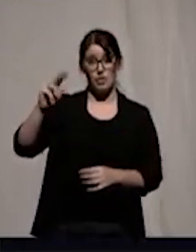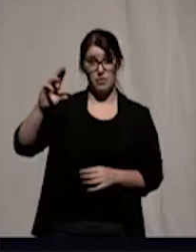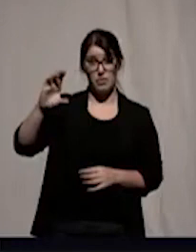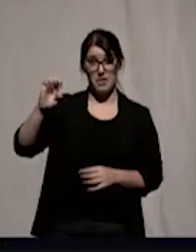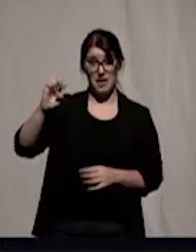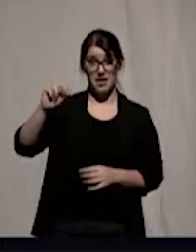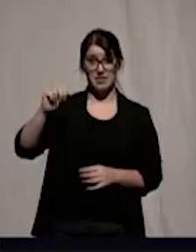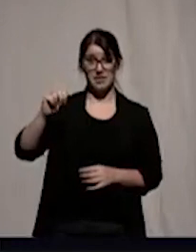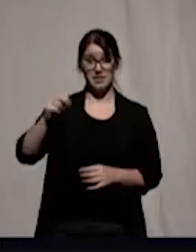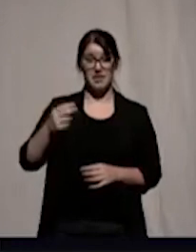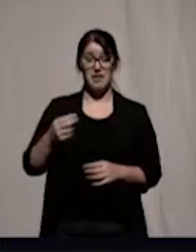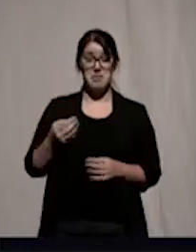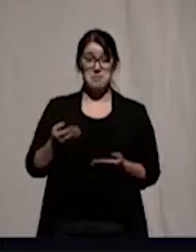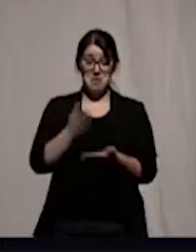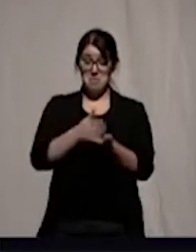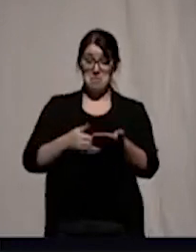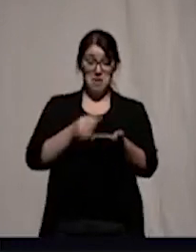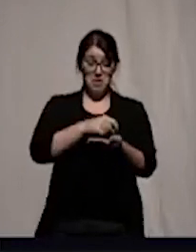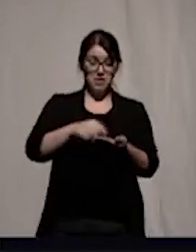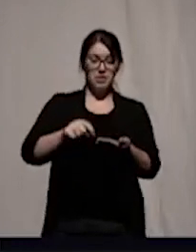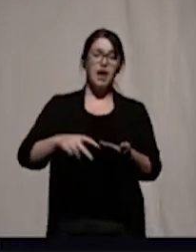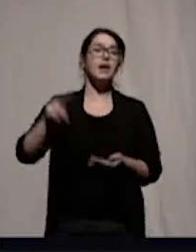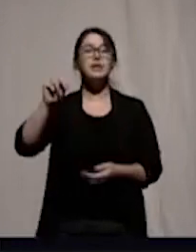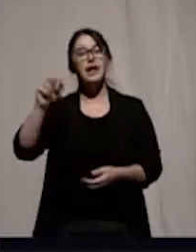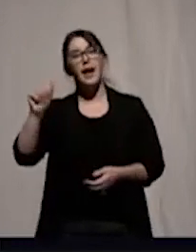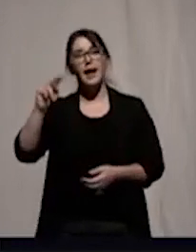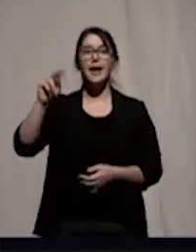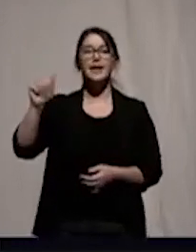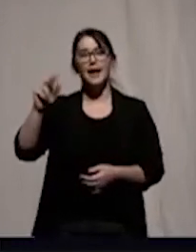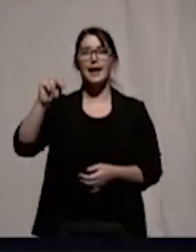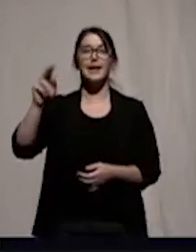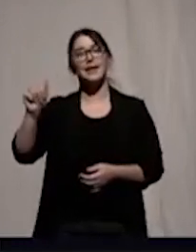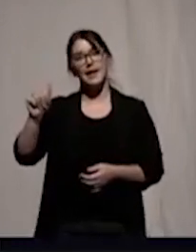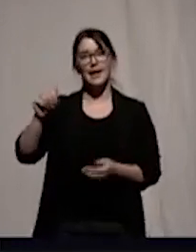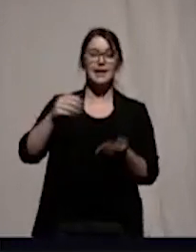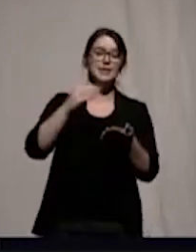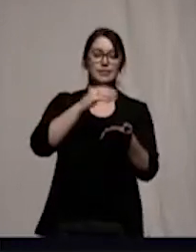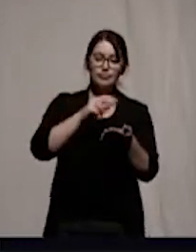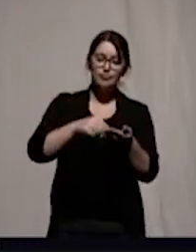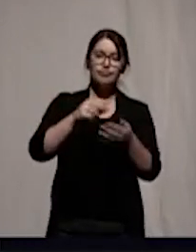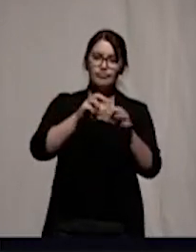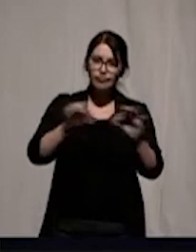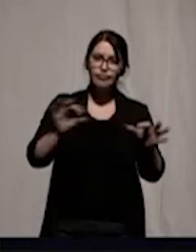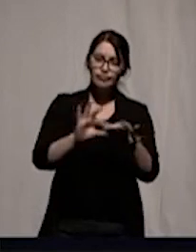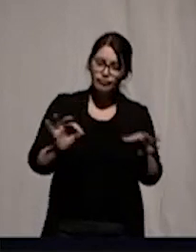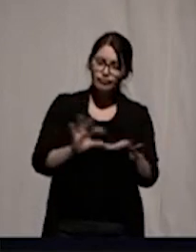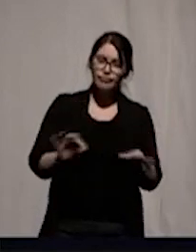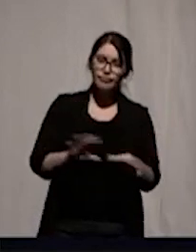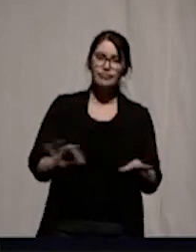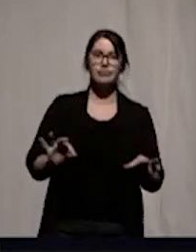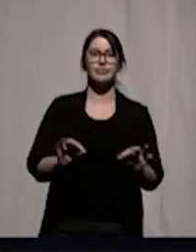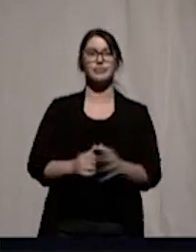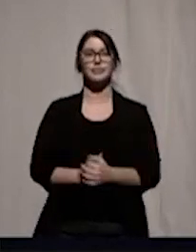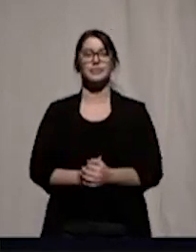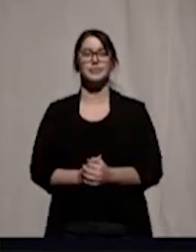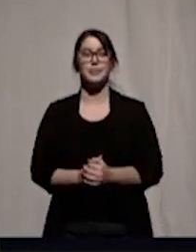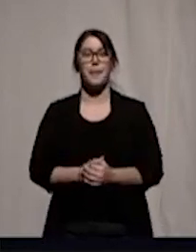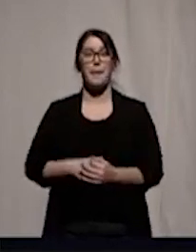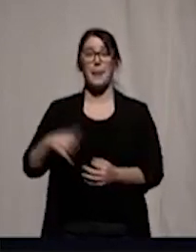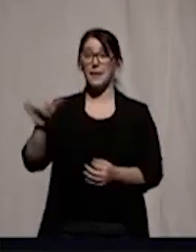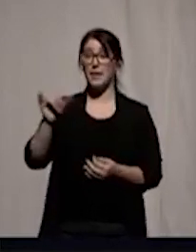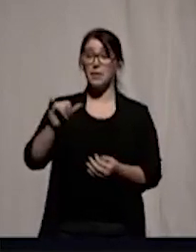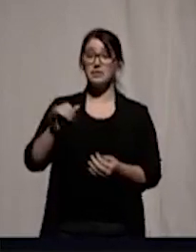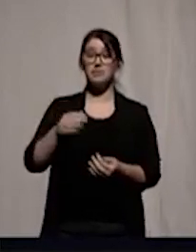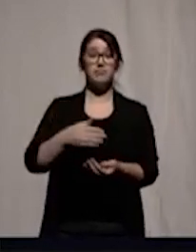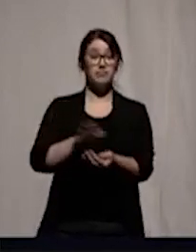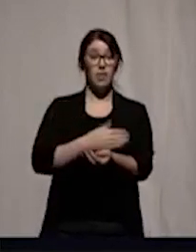at the time, and then they realized it was catchy as hell, so they just kept it. Naughty Boy feat. Sam Smith, that song is actually,